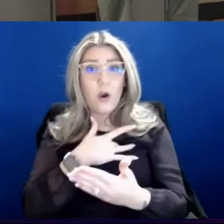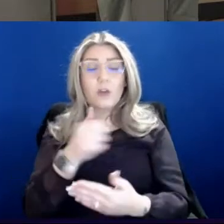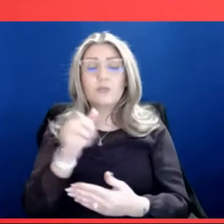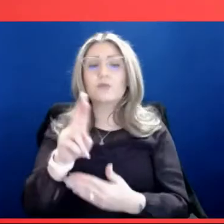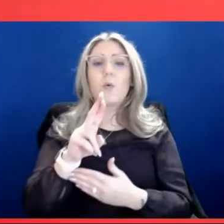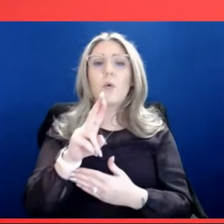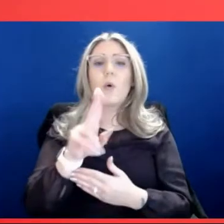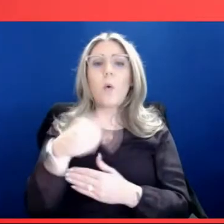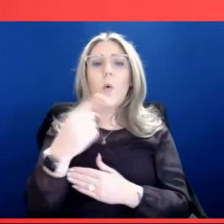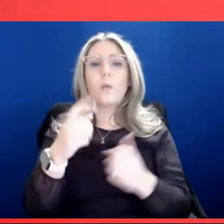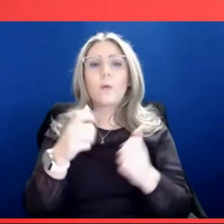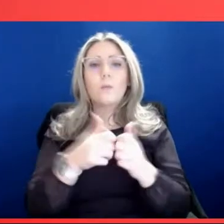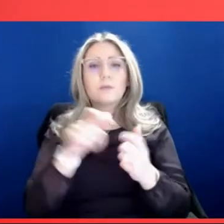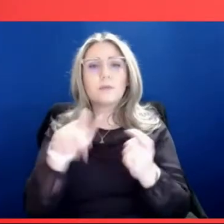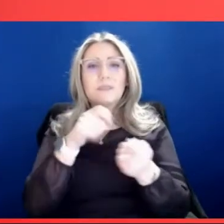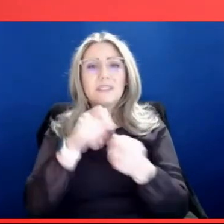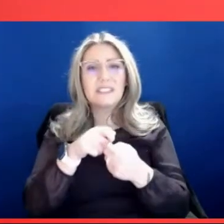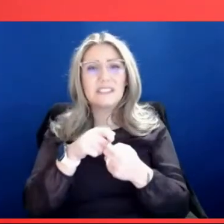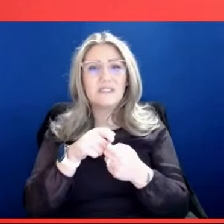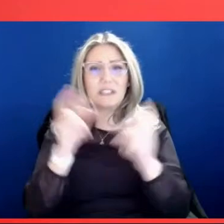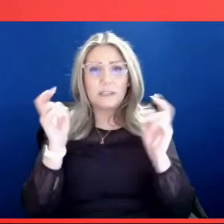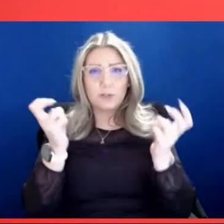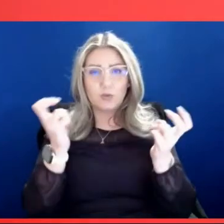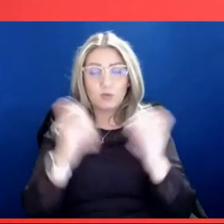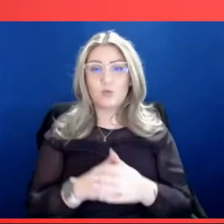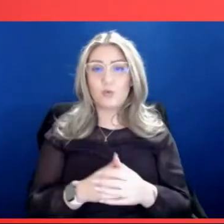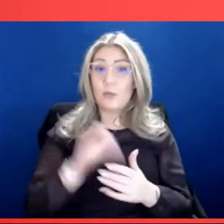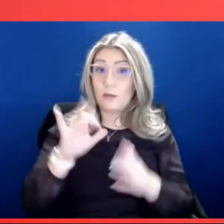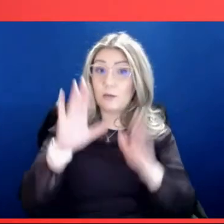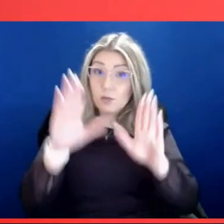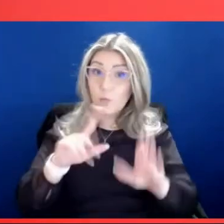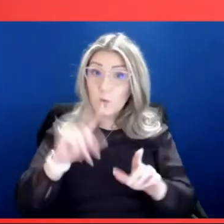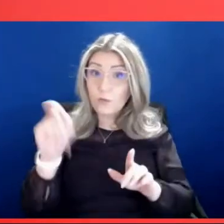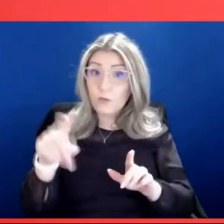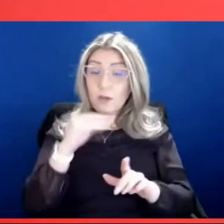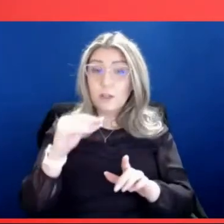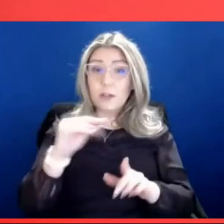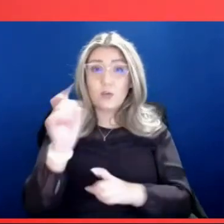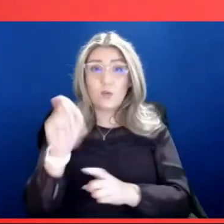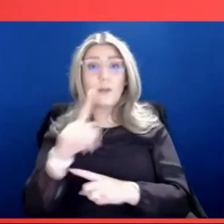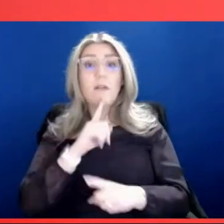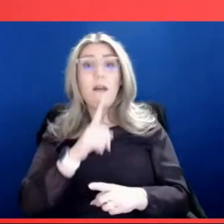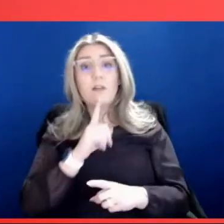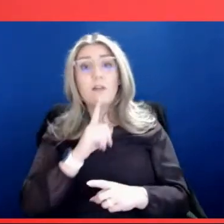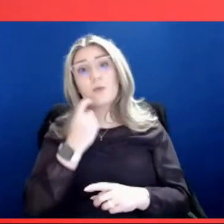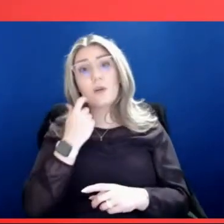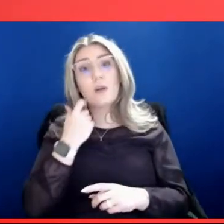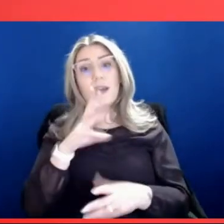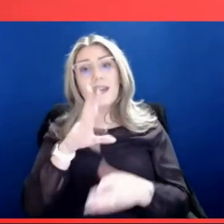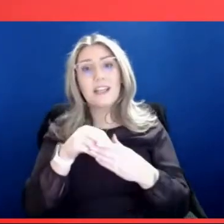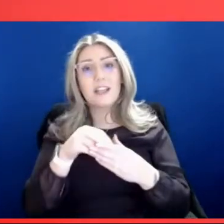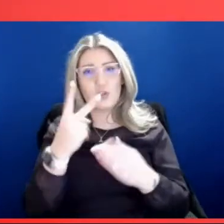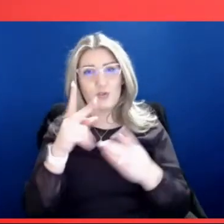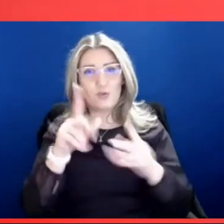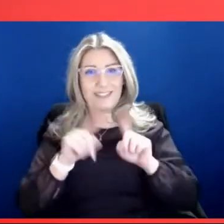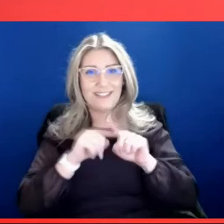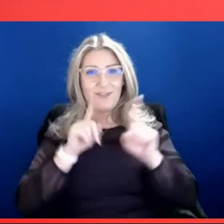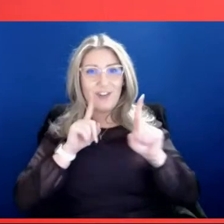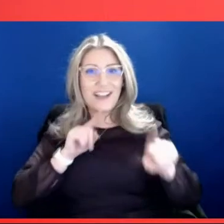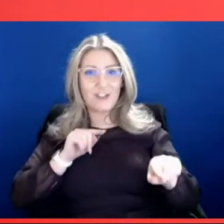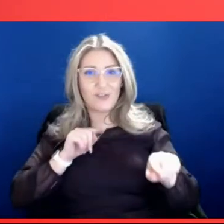conditions? Well, that's a great question, and the question actually includes two different answers to that. One